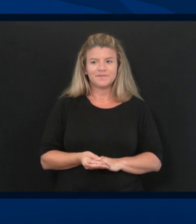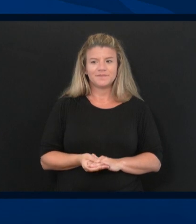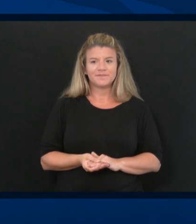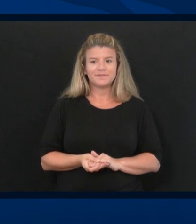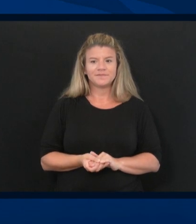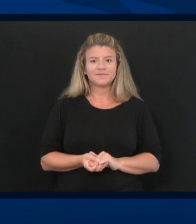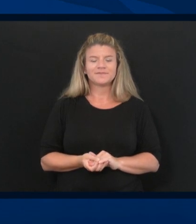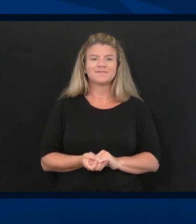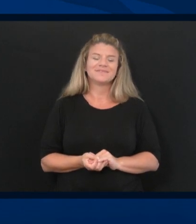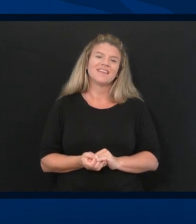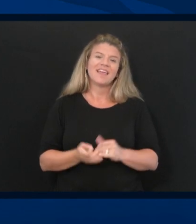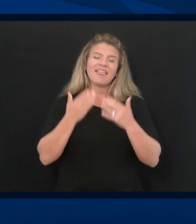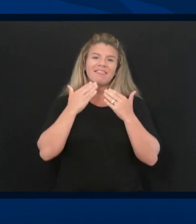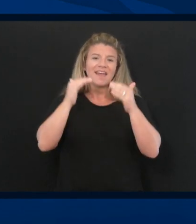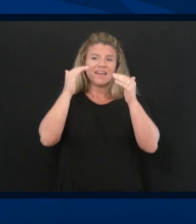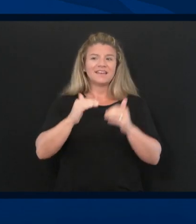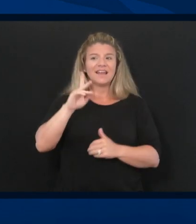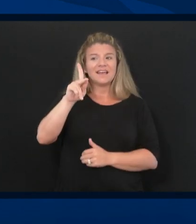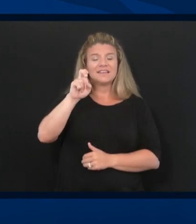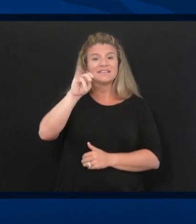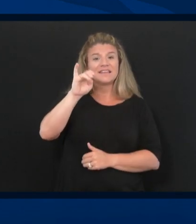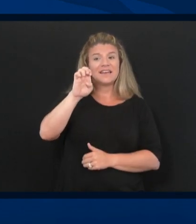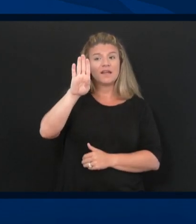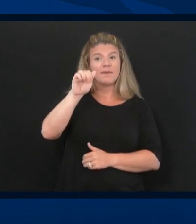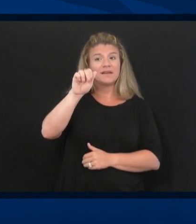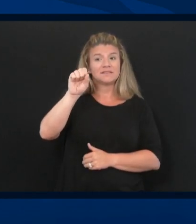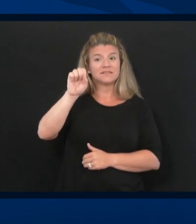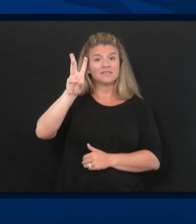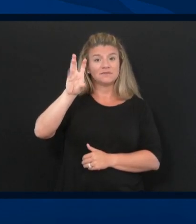All right, thanks, Brad. Next, we'll go to Kenny Bass with WCHS.